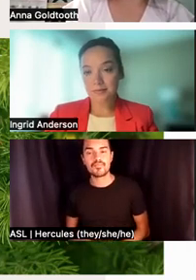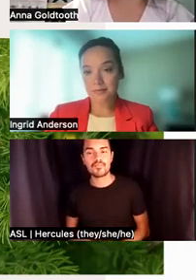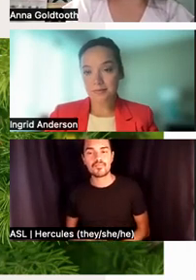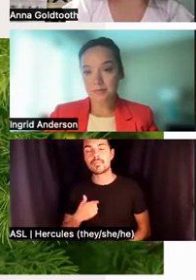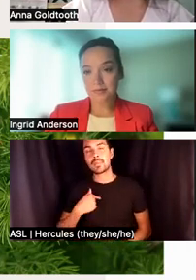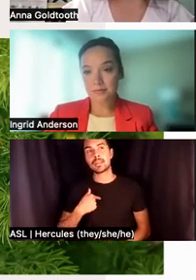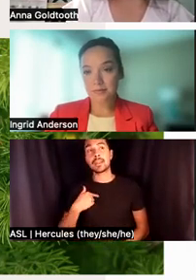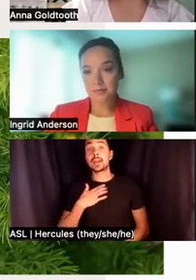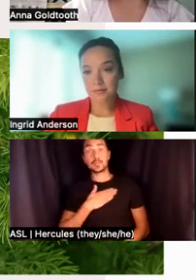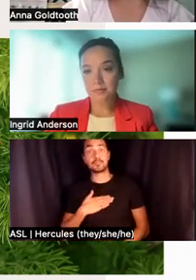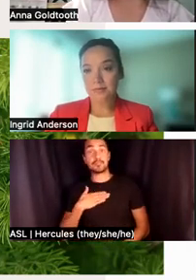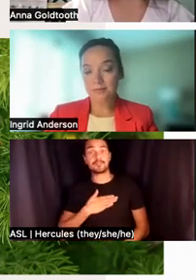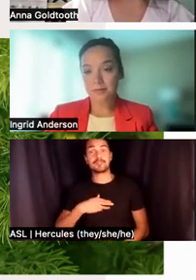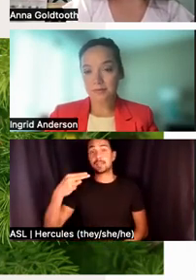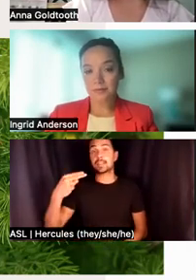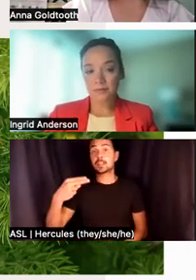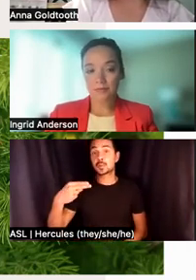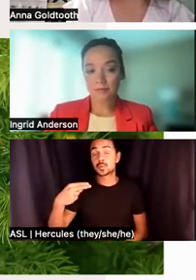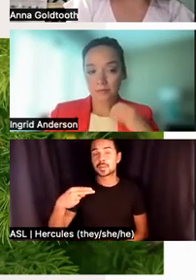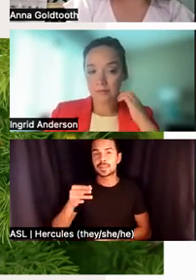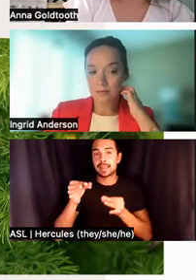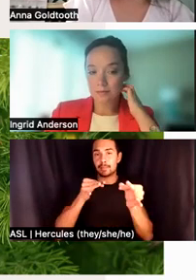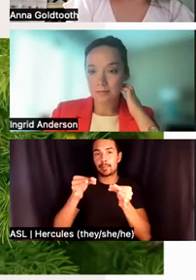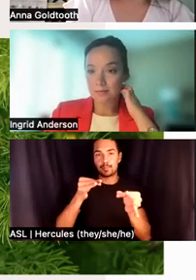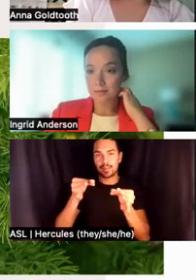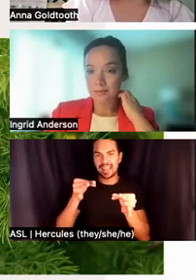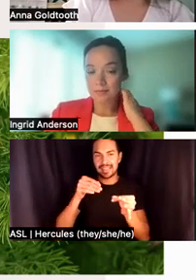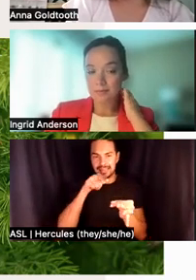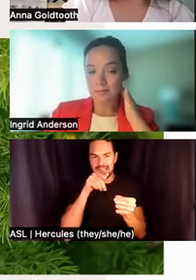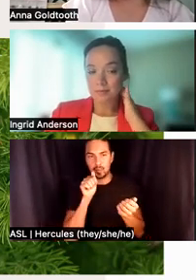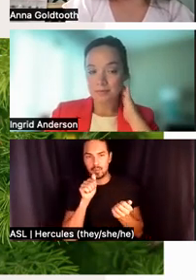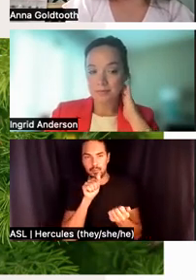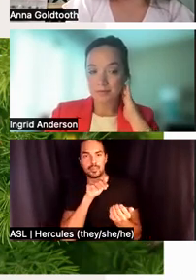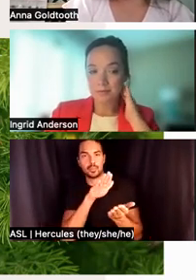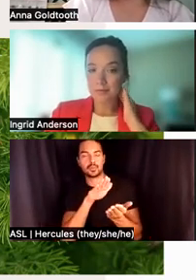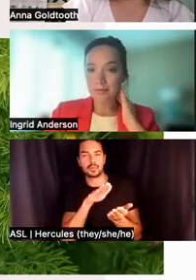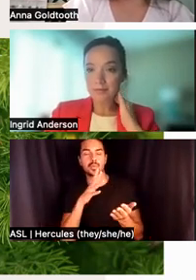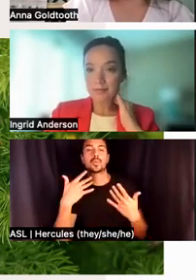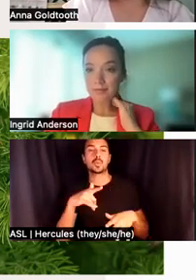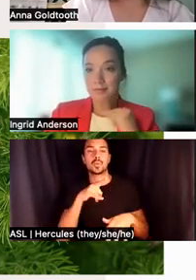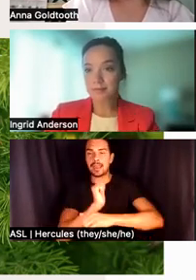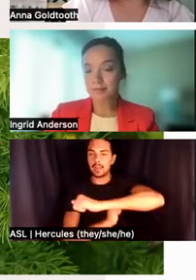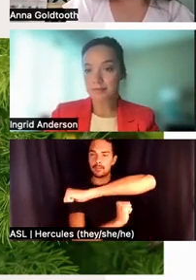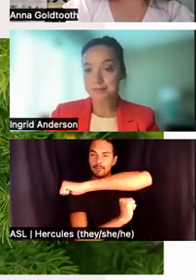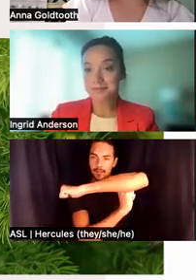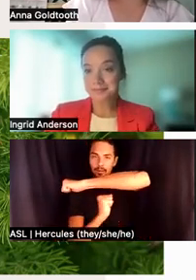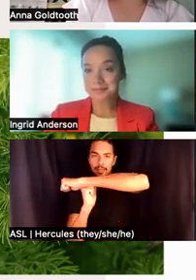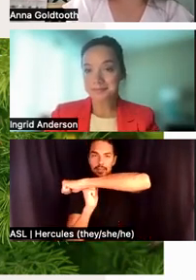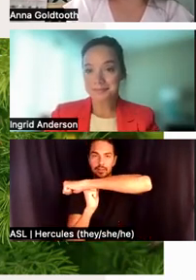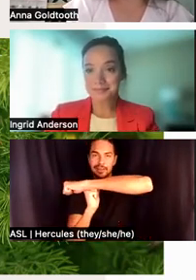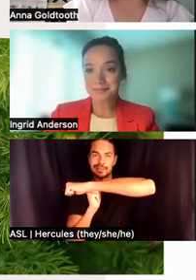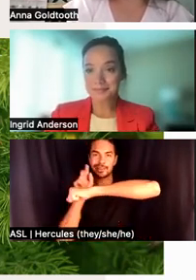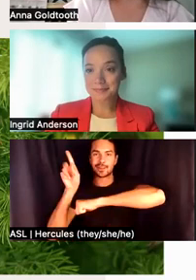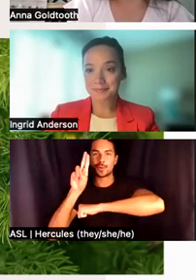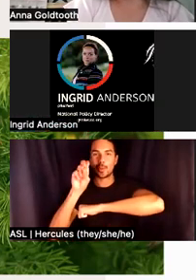the history being explained this way, and that it's the very foundation of the United States.